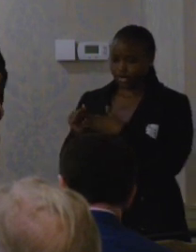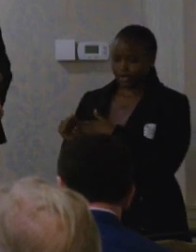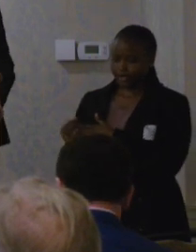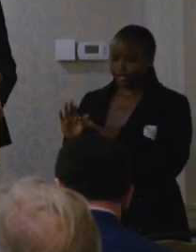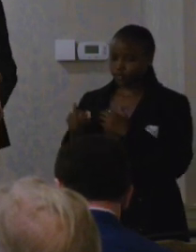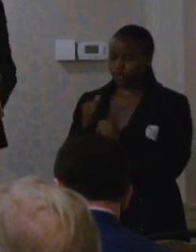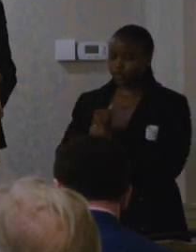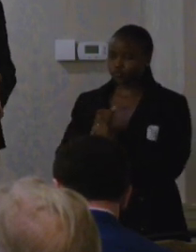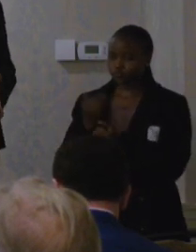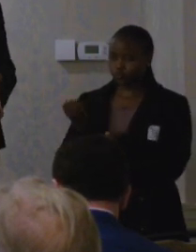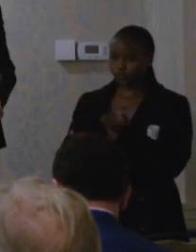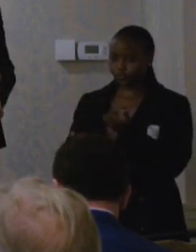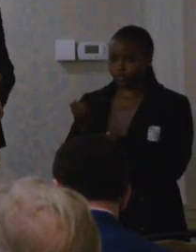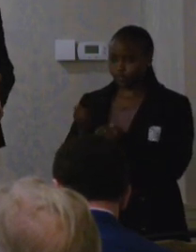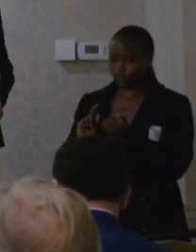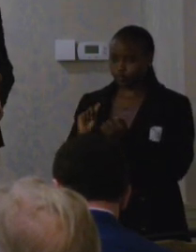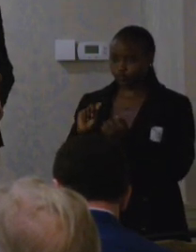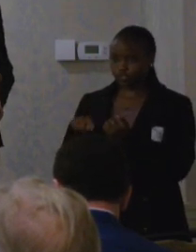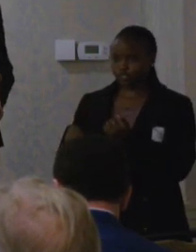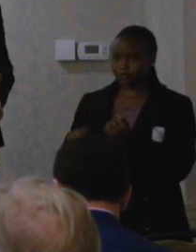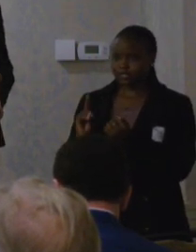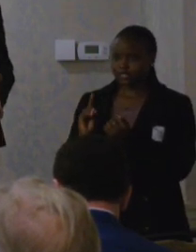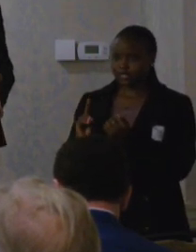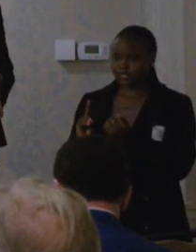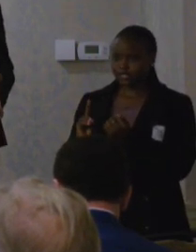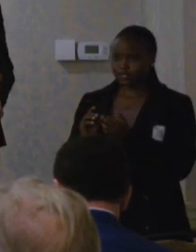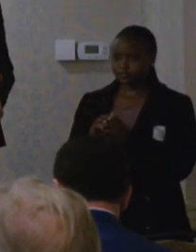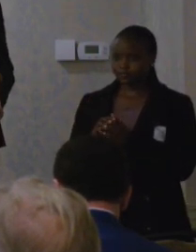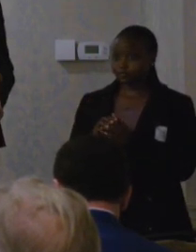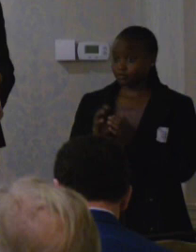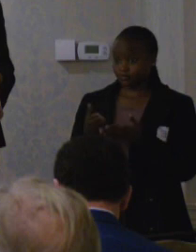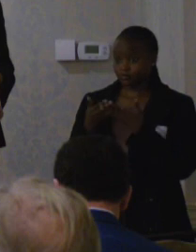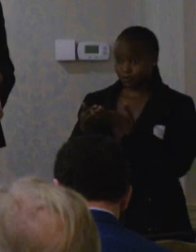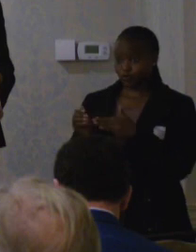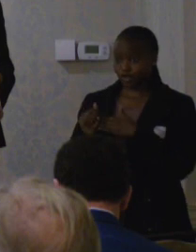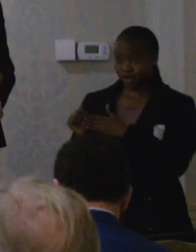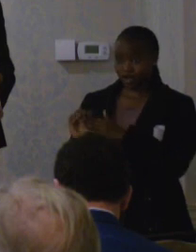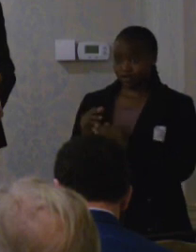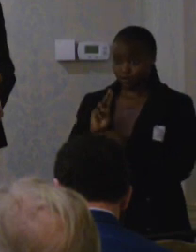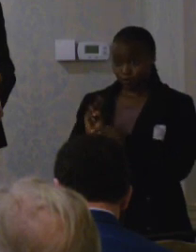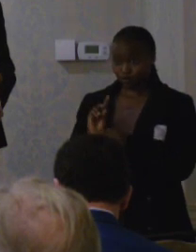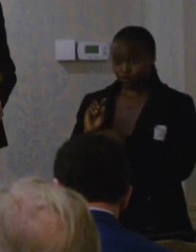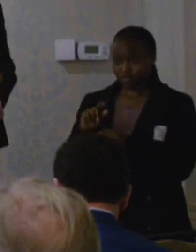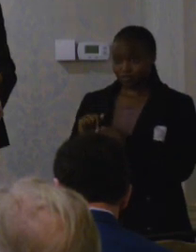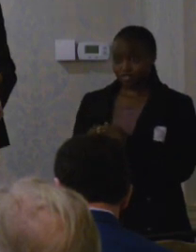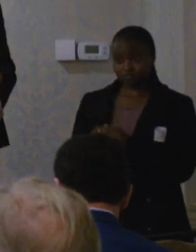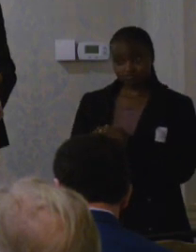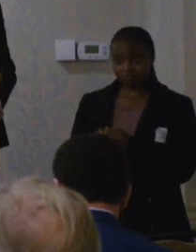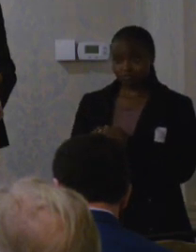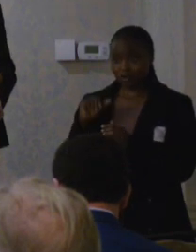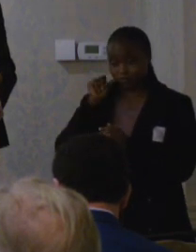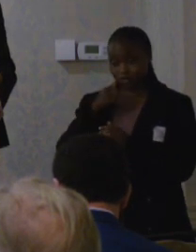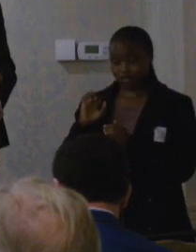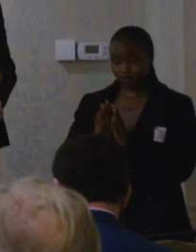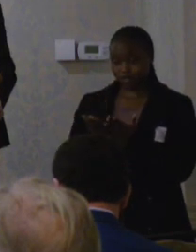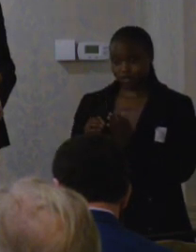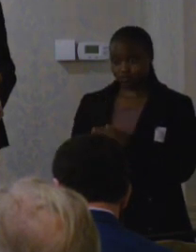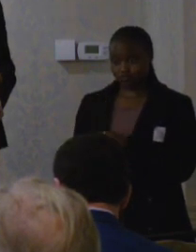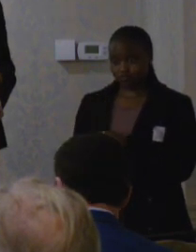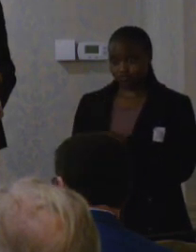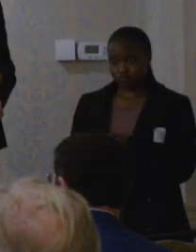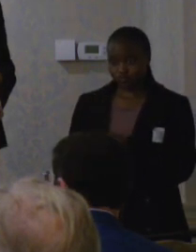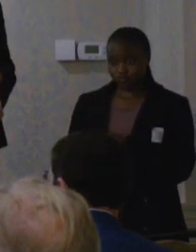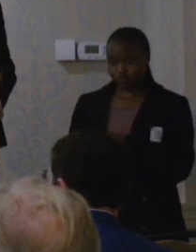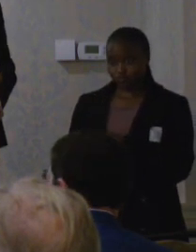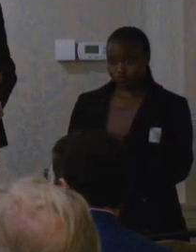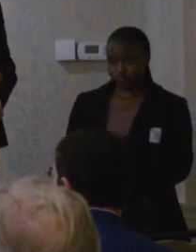do evaluation of your CPDs, and also how using ICTs can help you in that with collection of